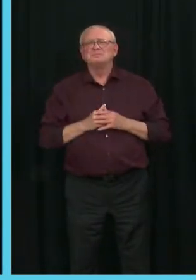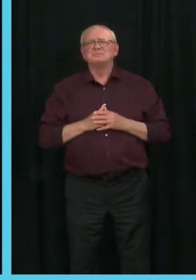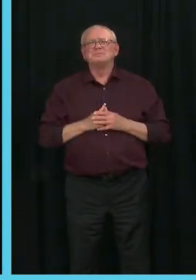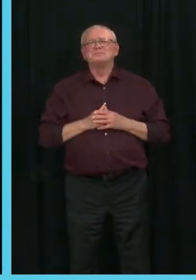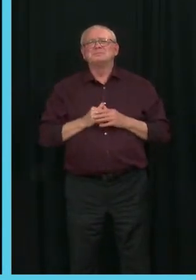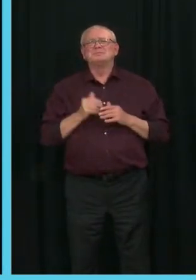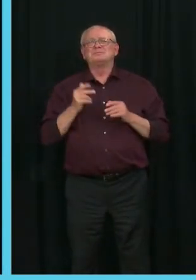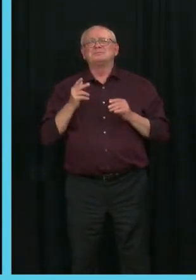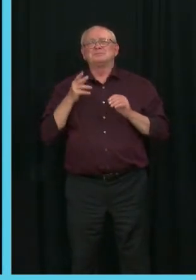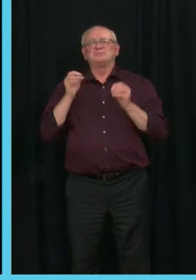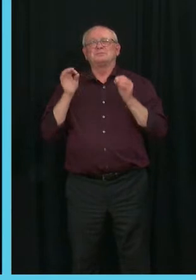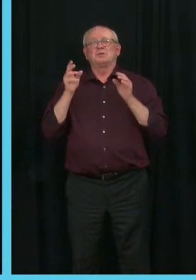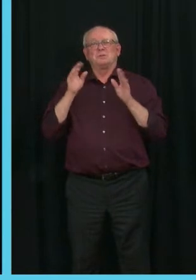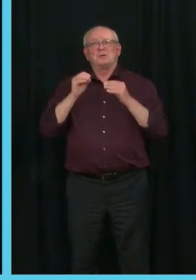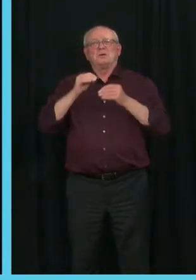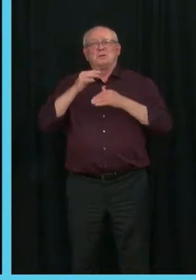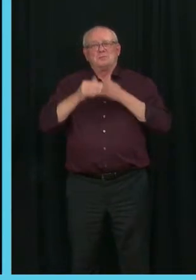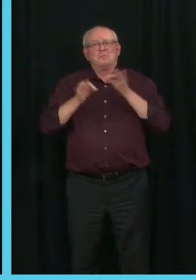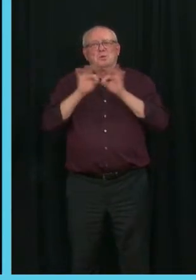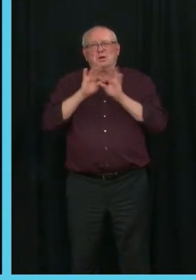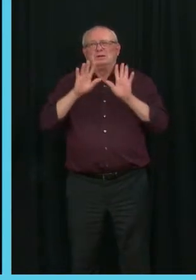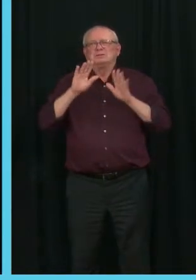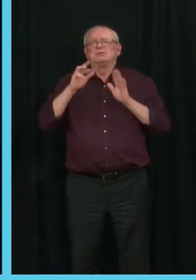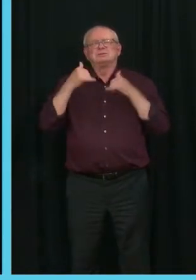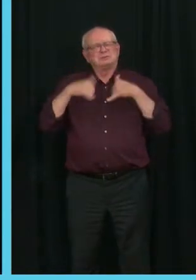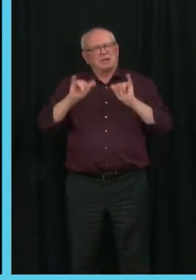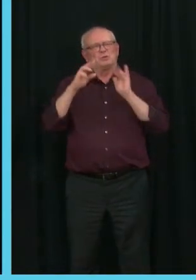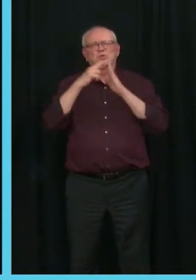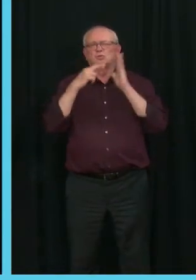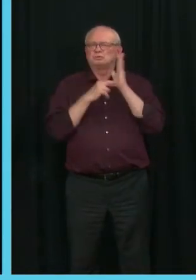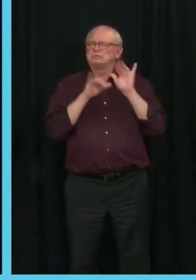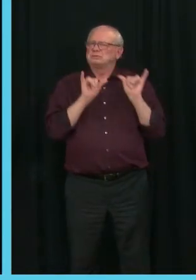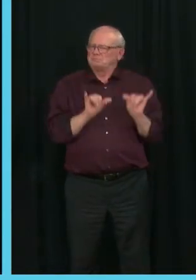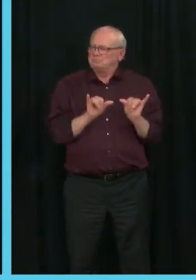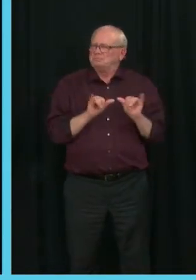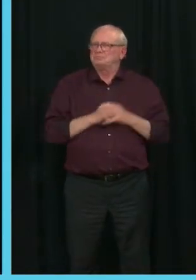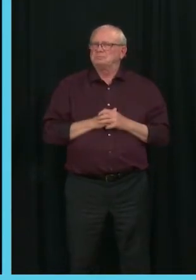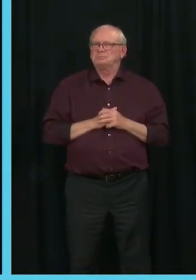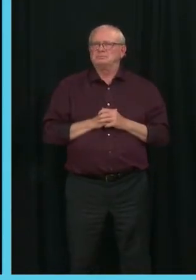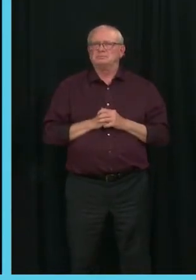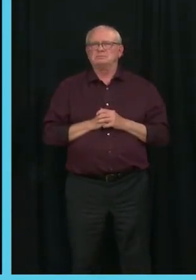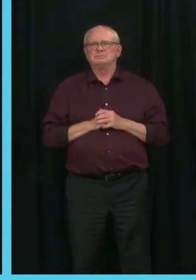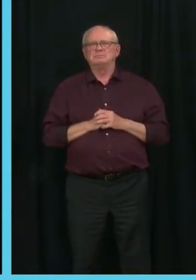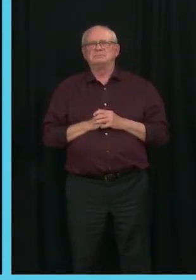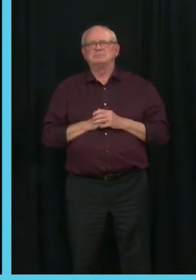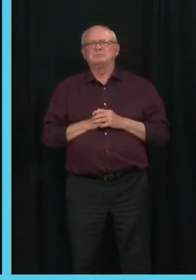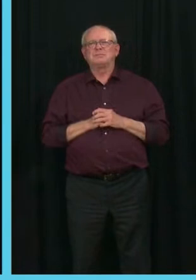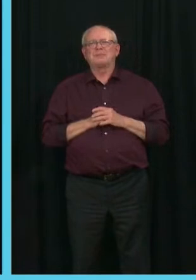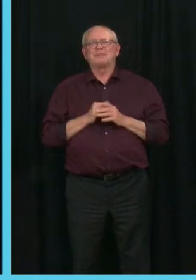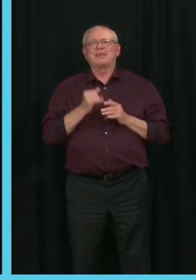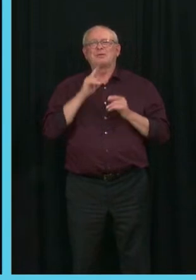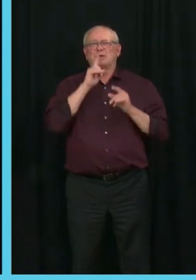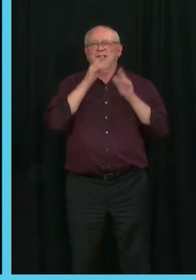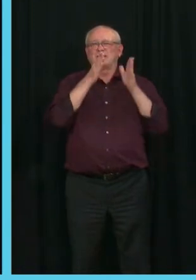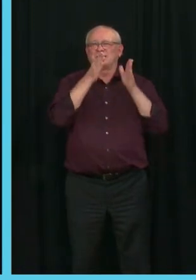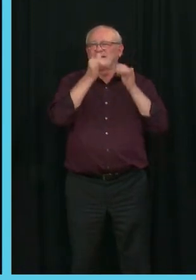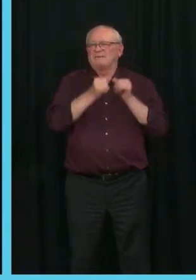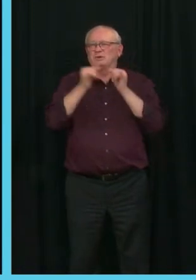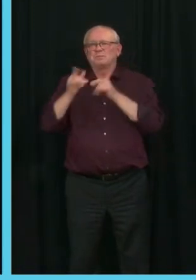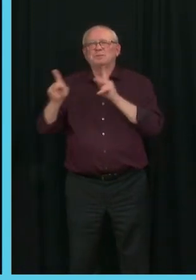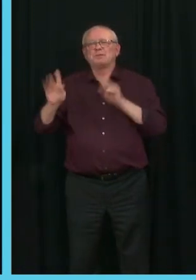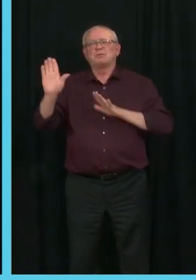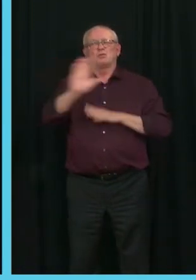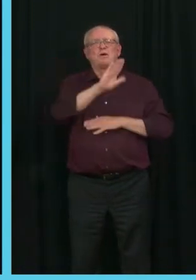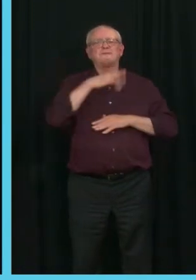possible. It's also important to remember that each of us will have our own risk assessment to do. COVID-19